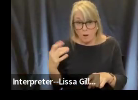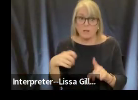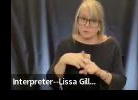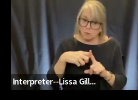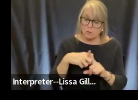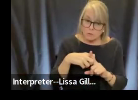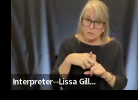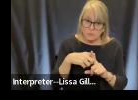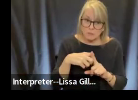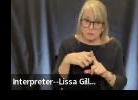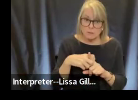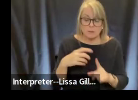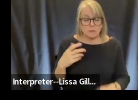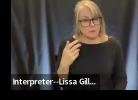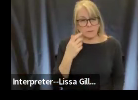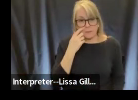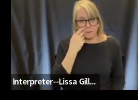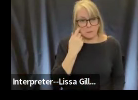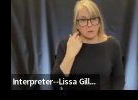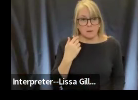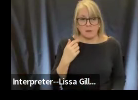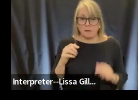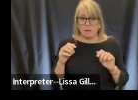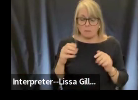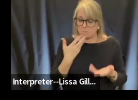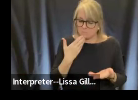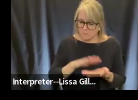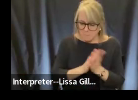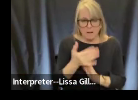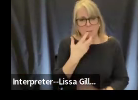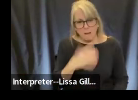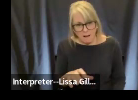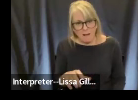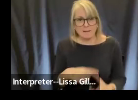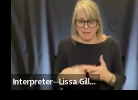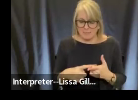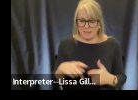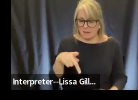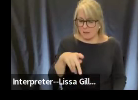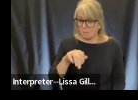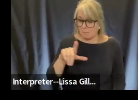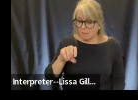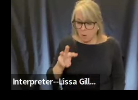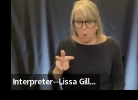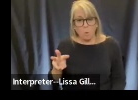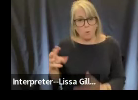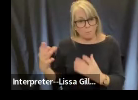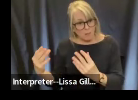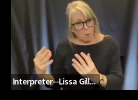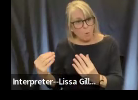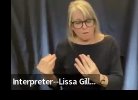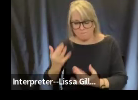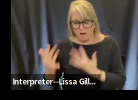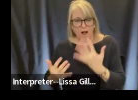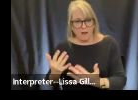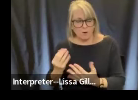for aftermarket chargers, which can then catch the material of that pillow on fire, which our faces are on. So then we're creating